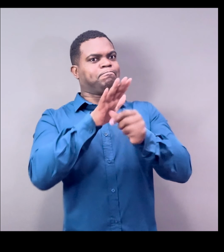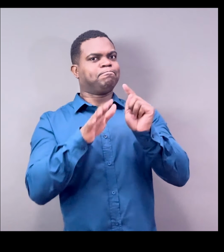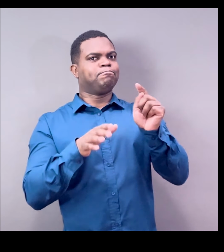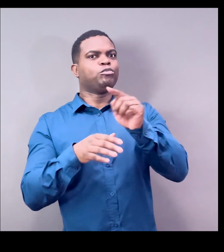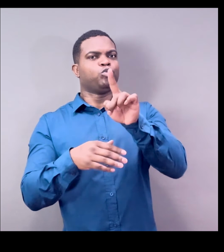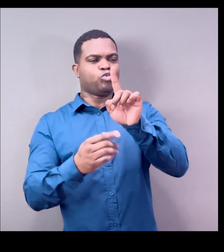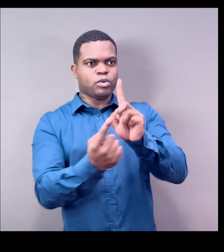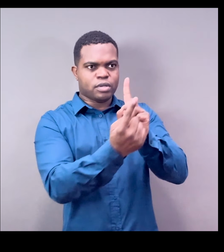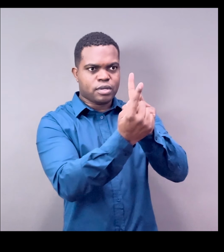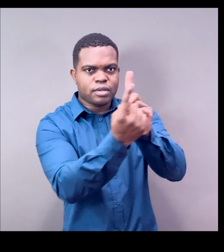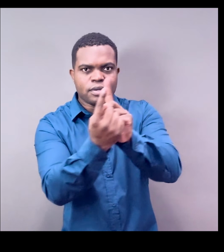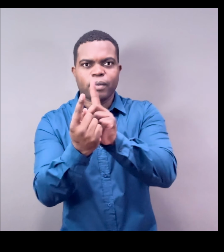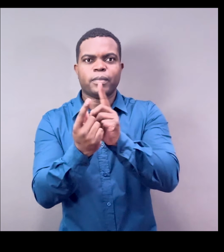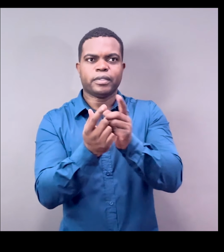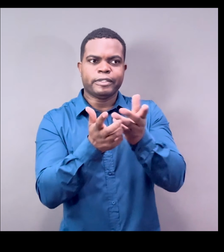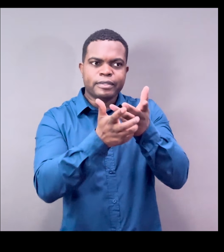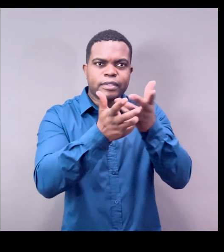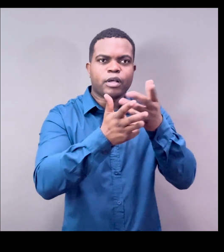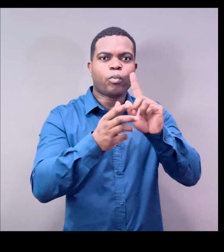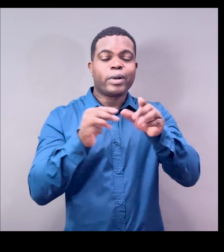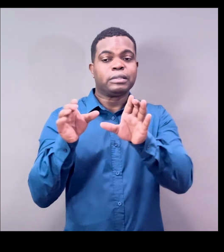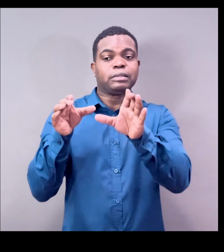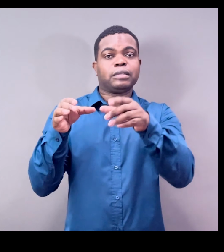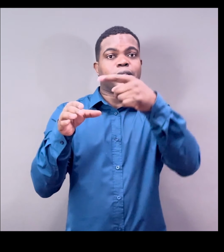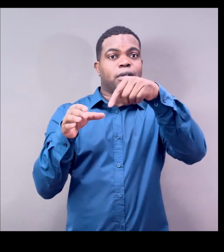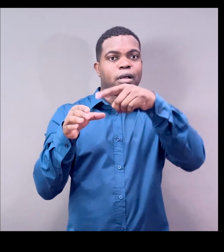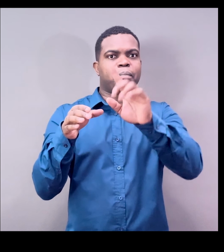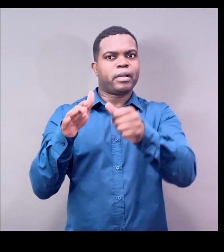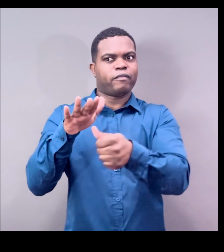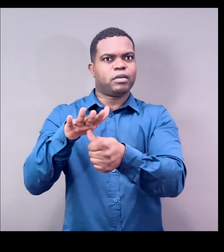For example, we have some